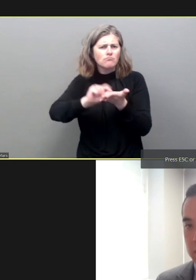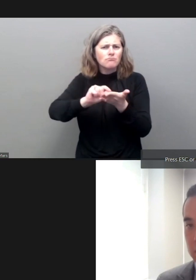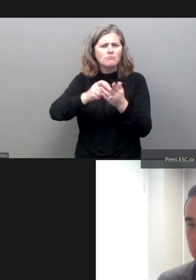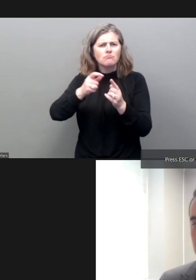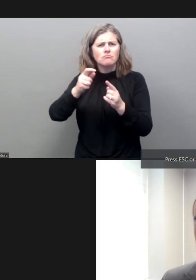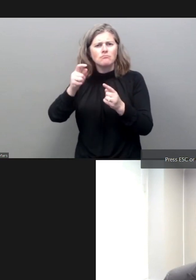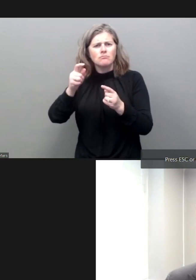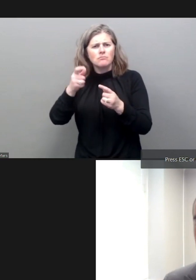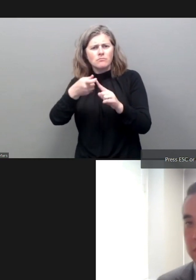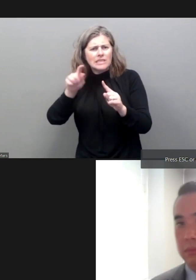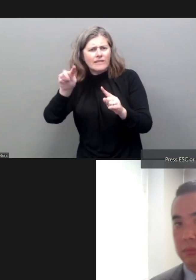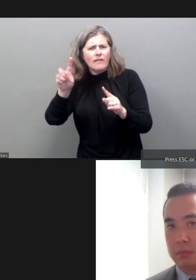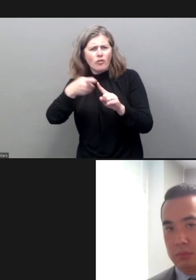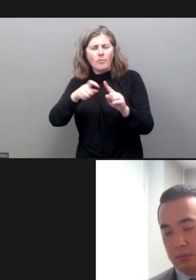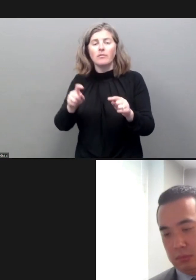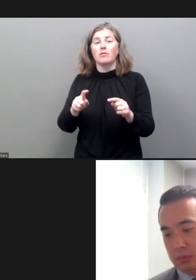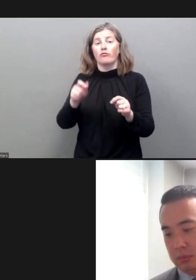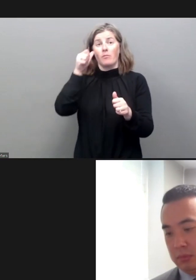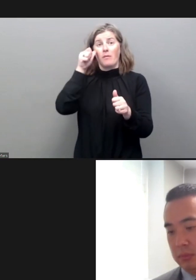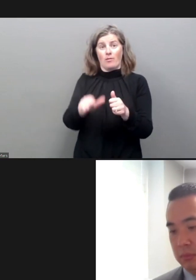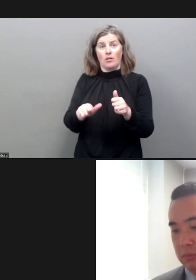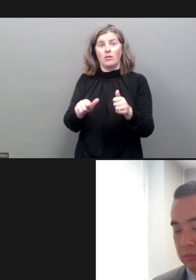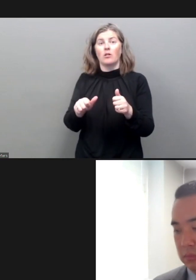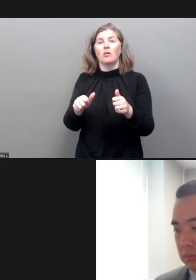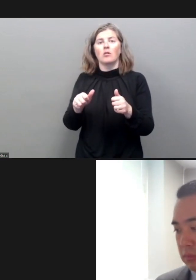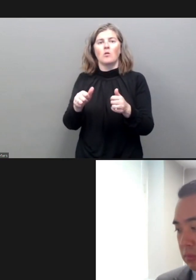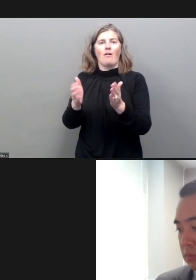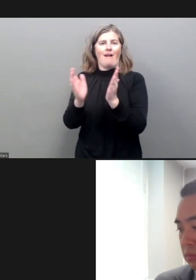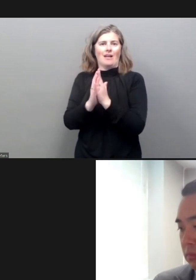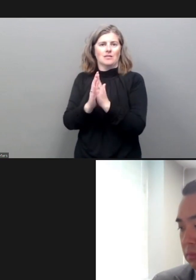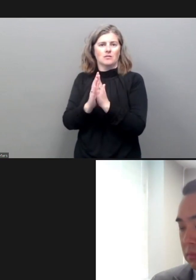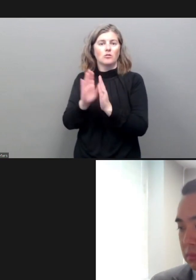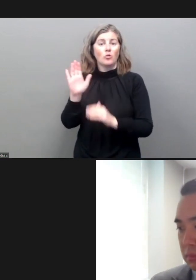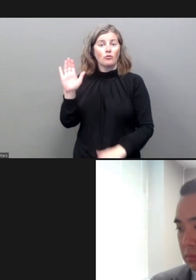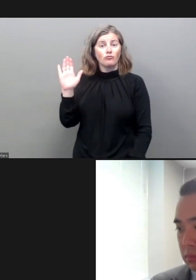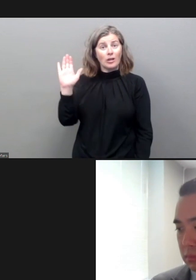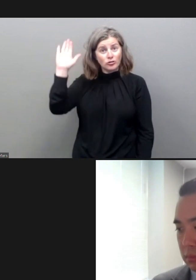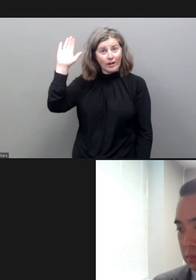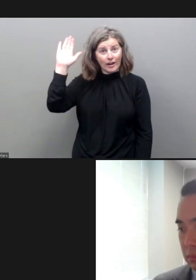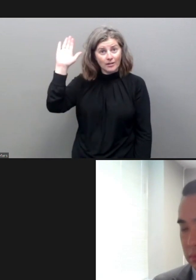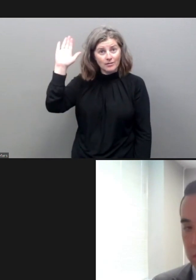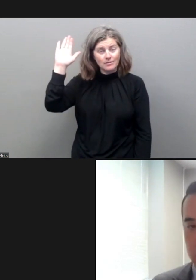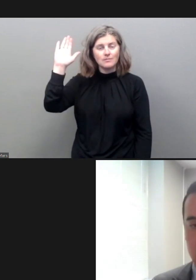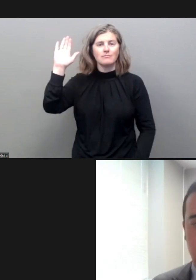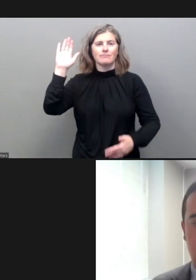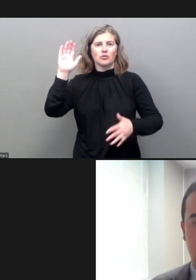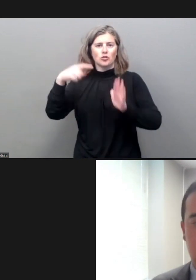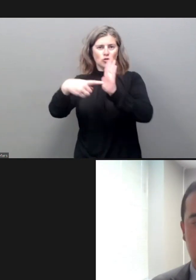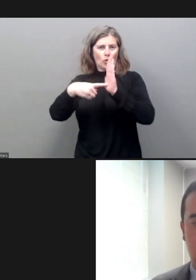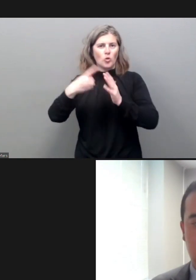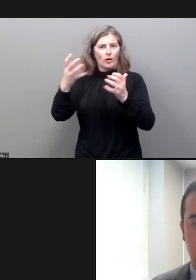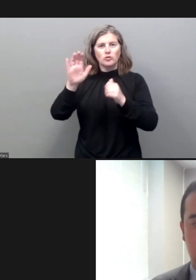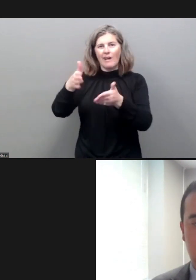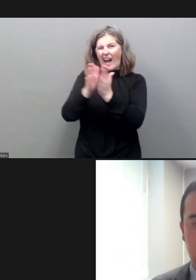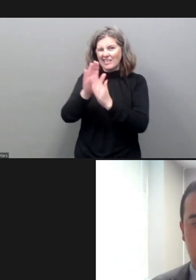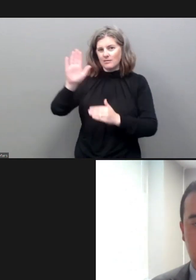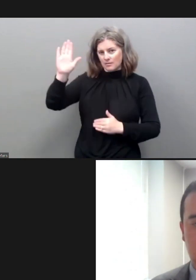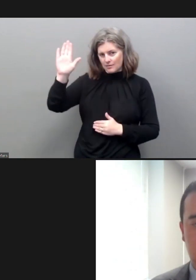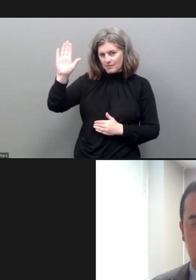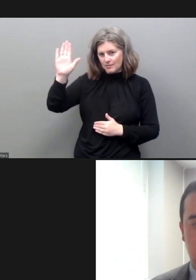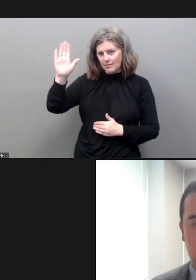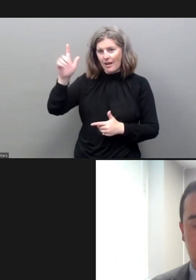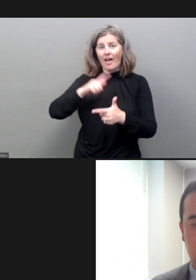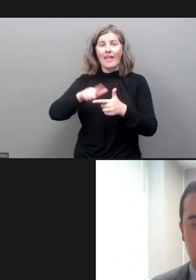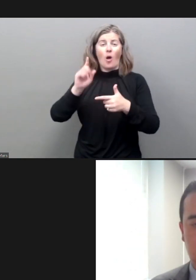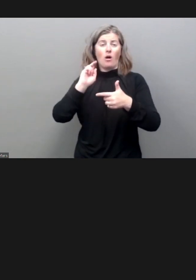reminder for everybody, our process here is you use the raise your hand feature in Zoom to indicate that you'd like to ask a question, and then I'll call on